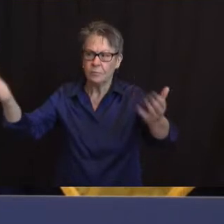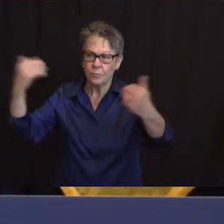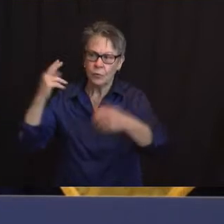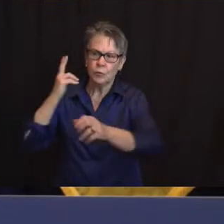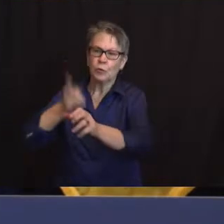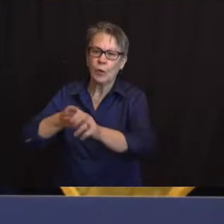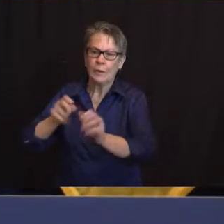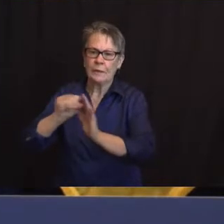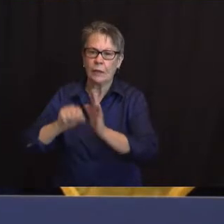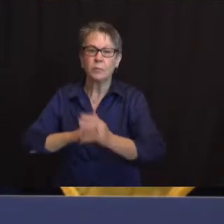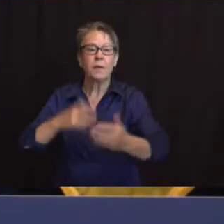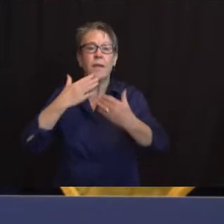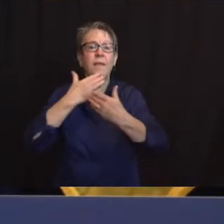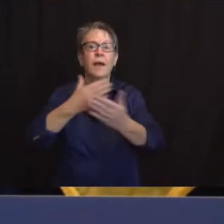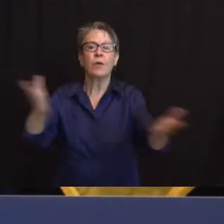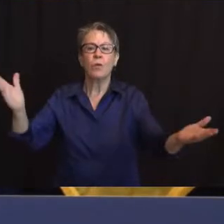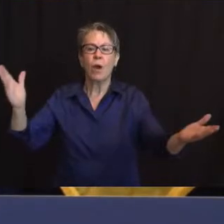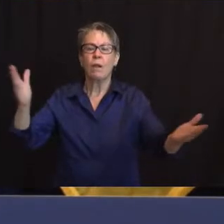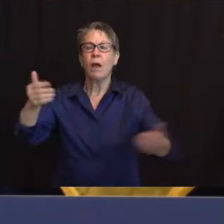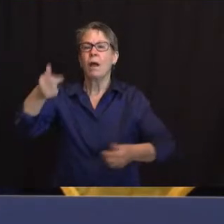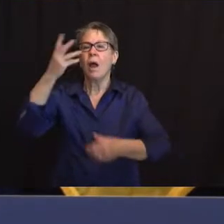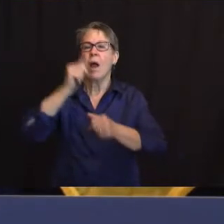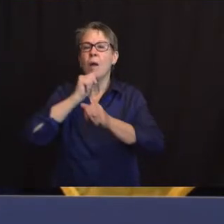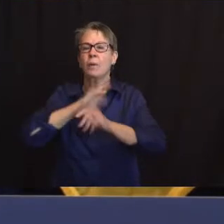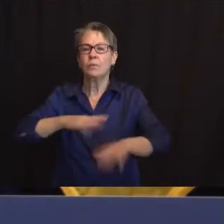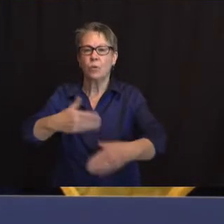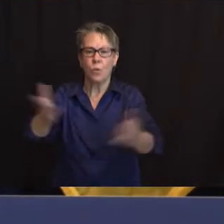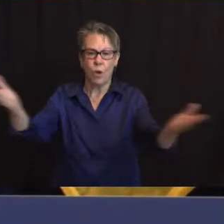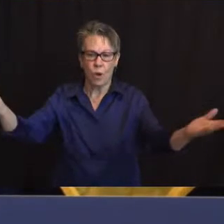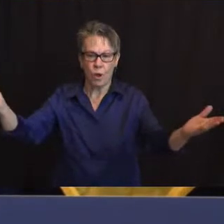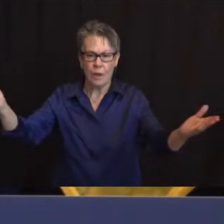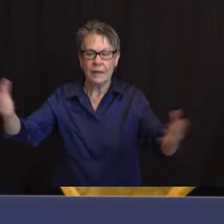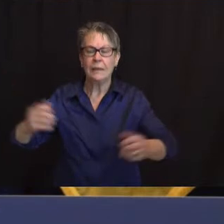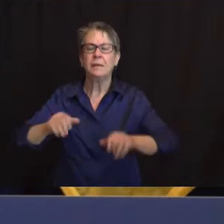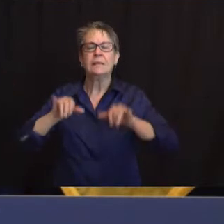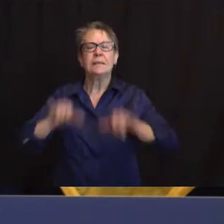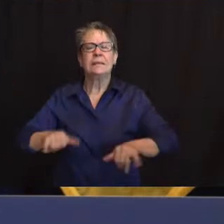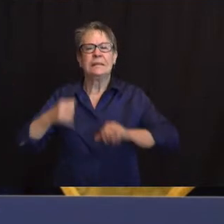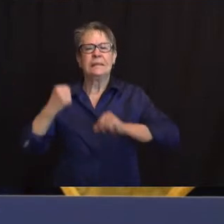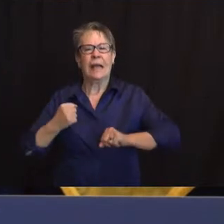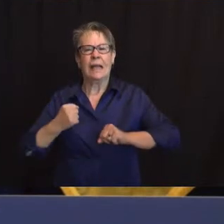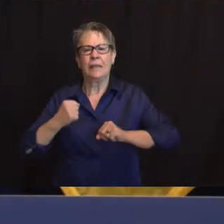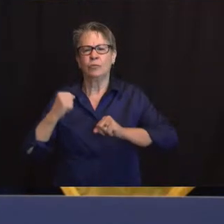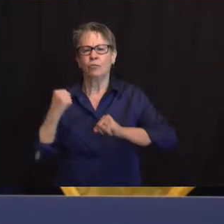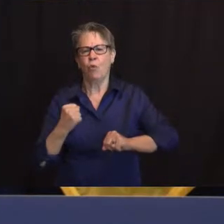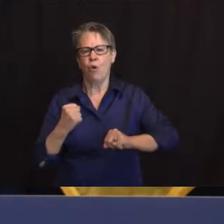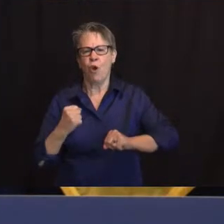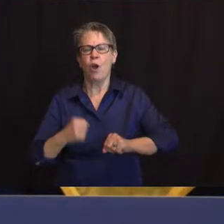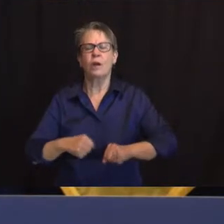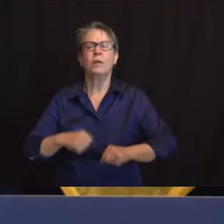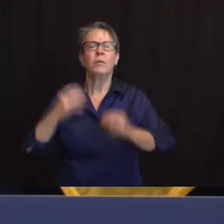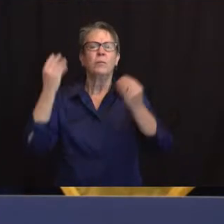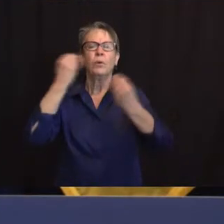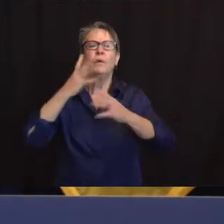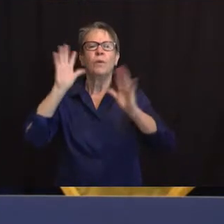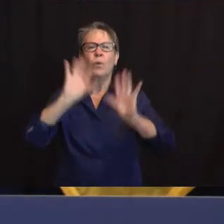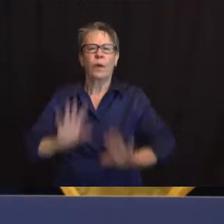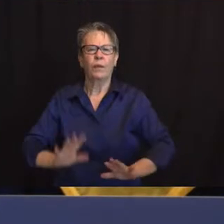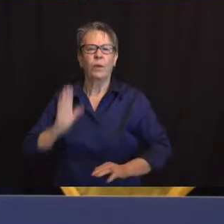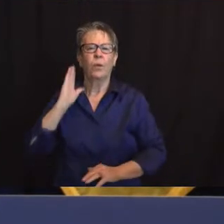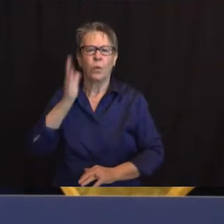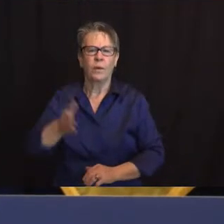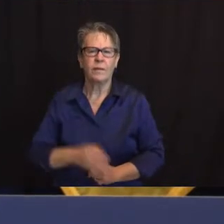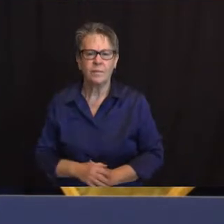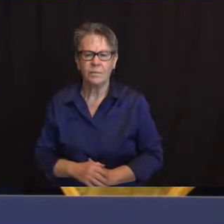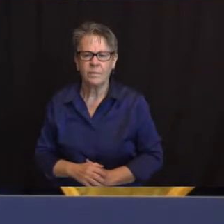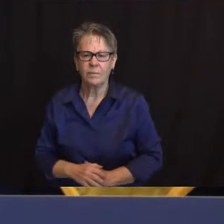bless you all. Stay strong. We got a couple of great days of weather coming up here. One specific plea, let's try